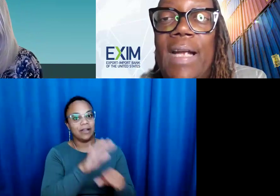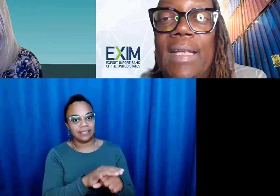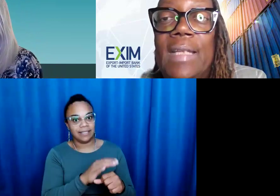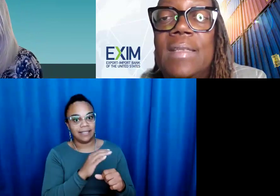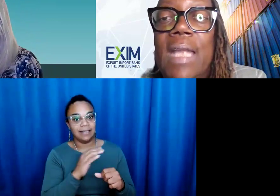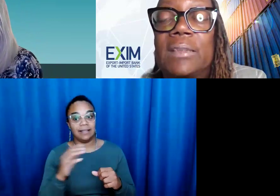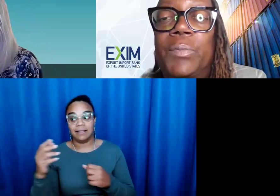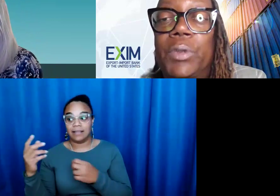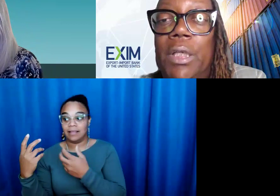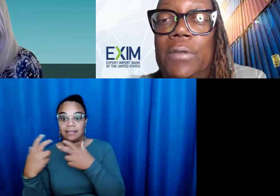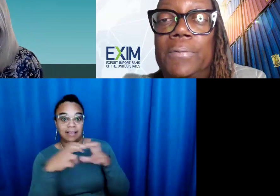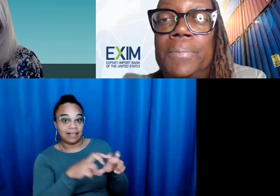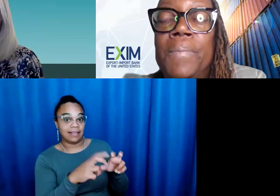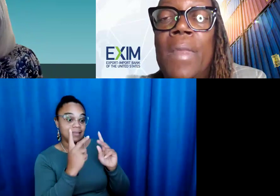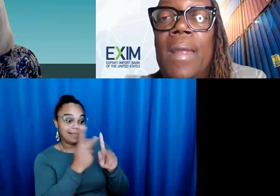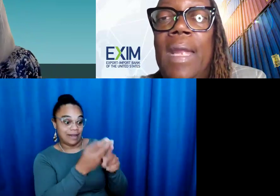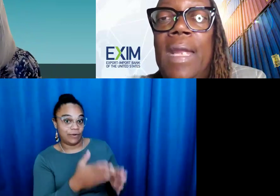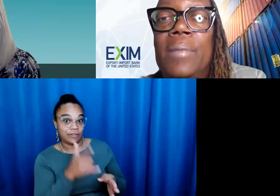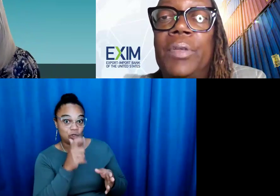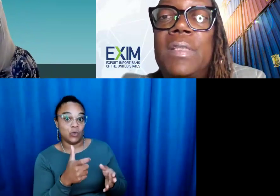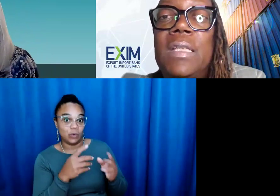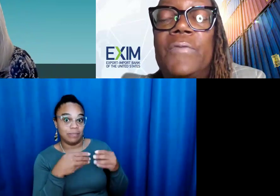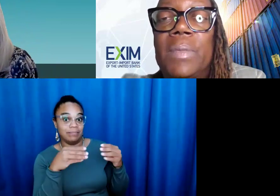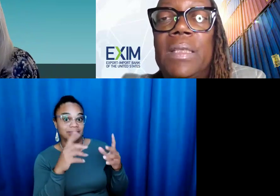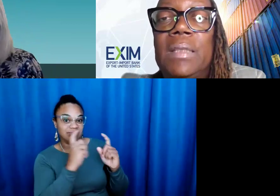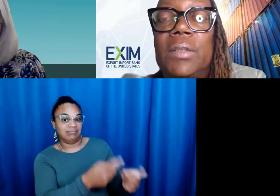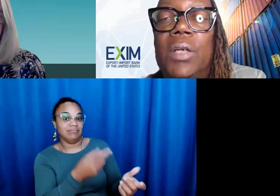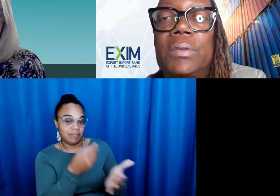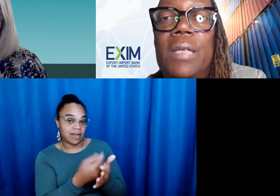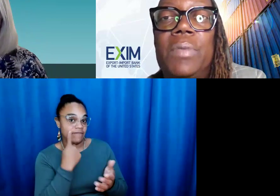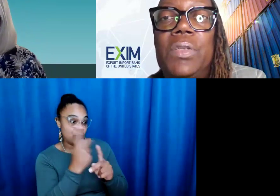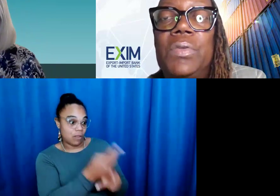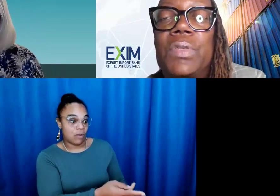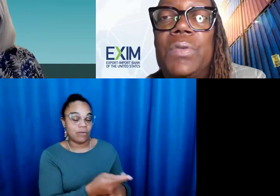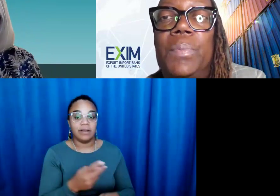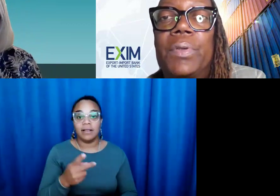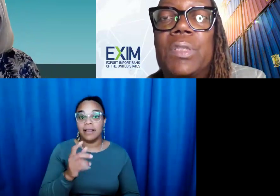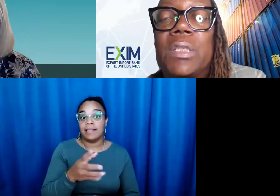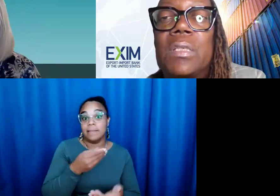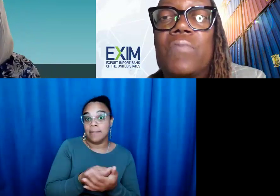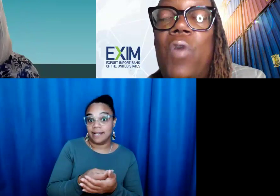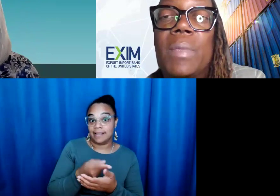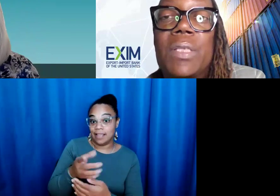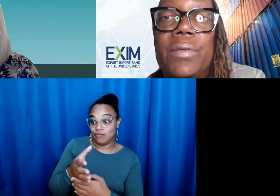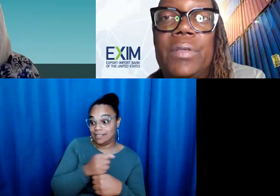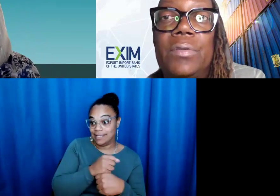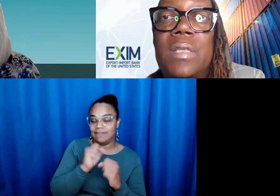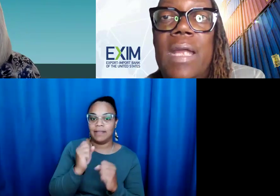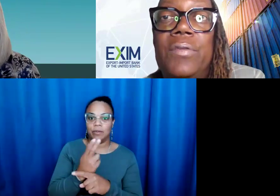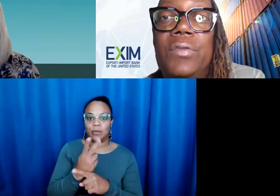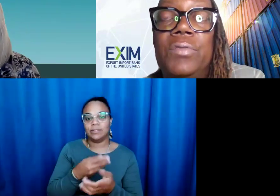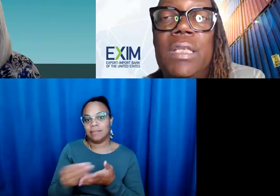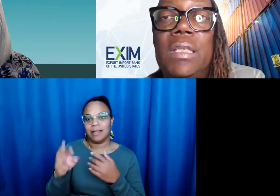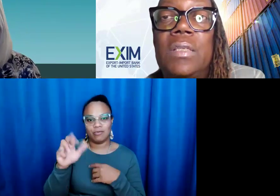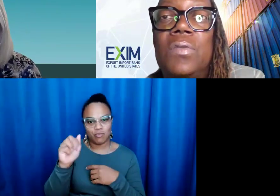actually finance the export loan. And proceeds from these loans can be used to purchase raw materials